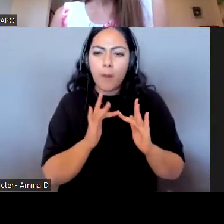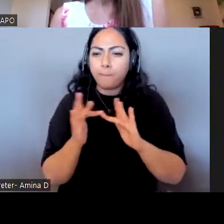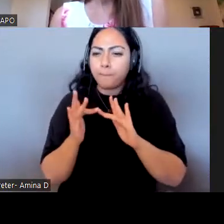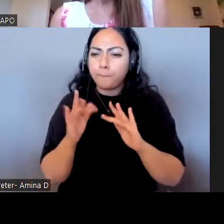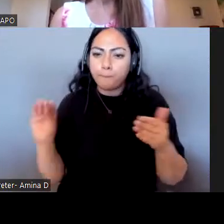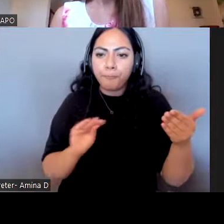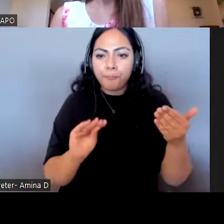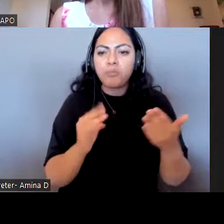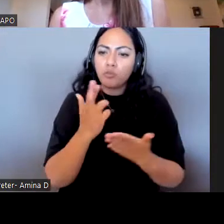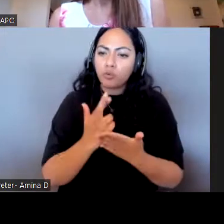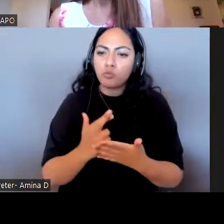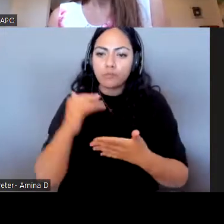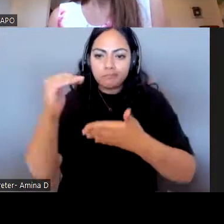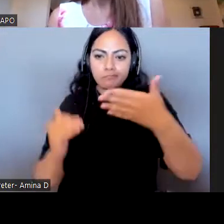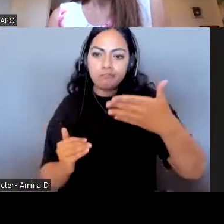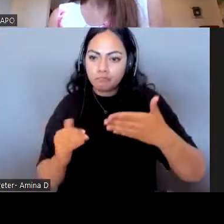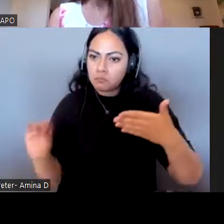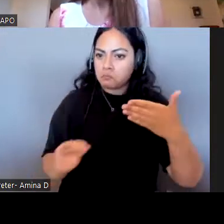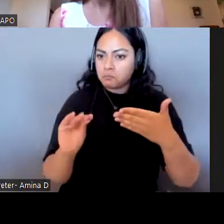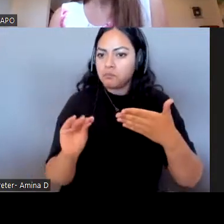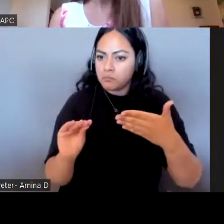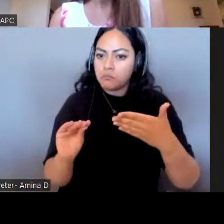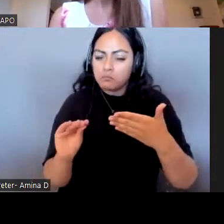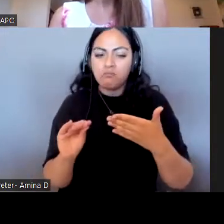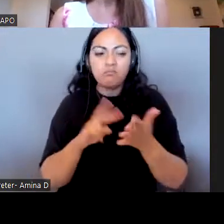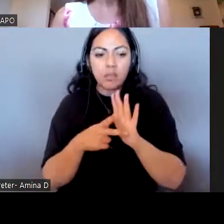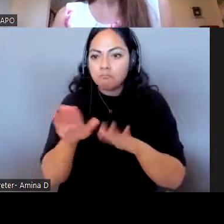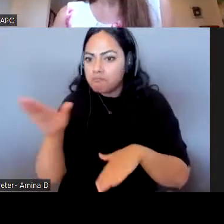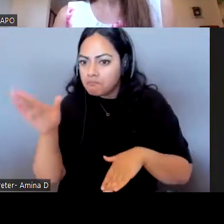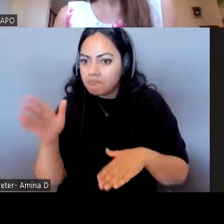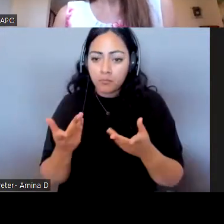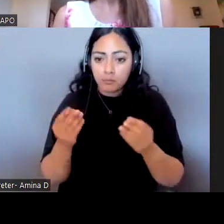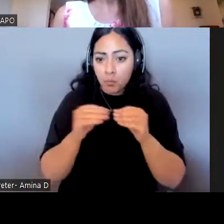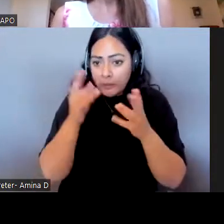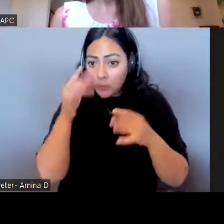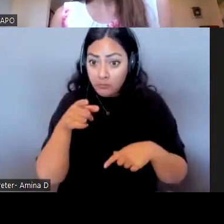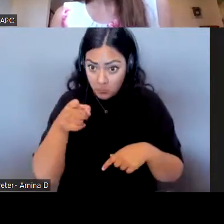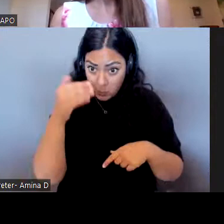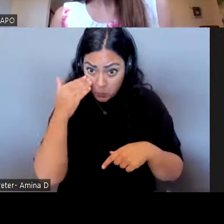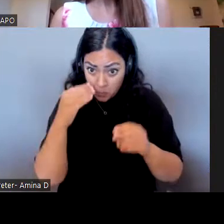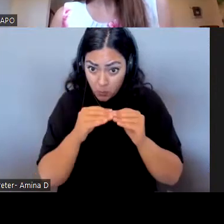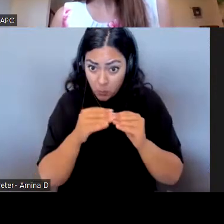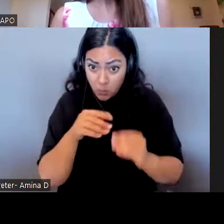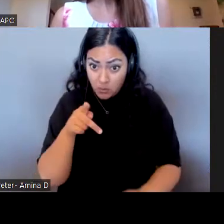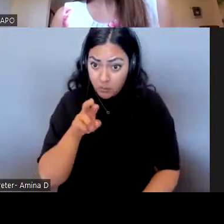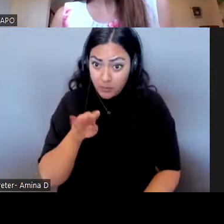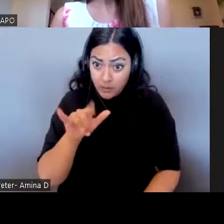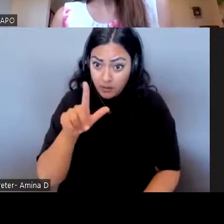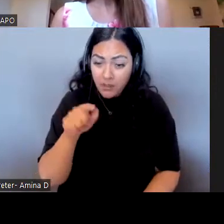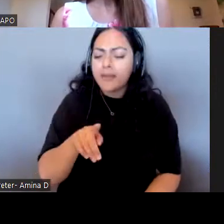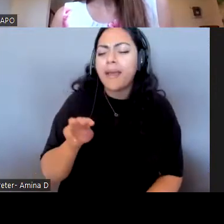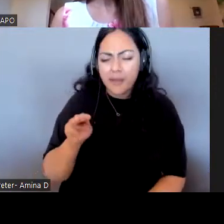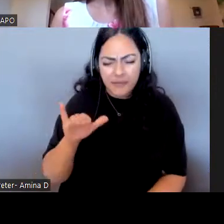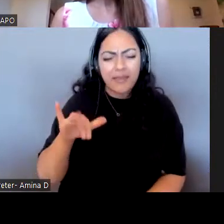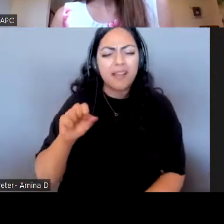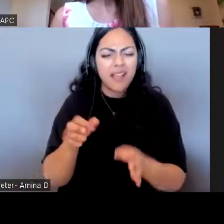as a resource for people to access and get more information, unless you know more about that, Pramila. So I do think that the MCIS